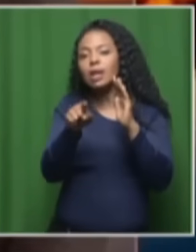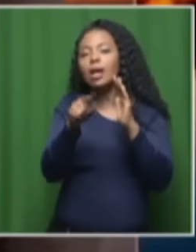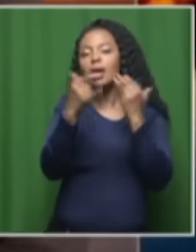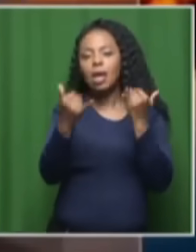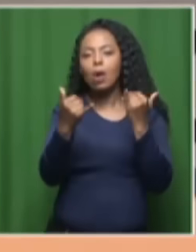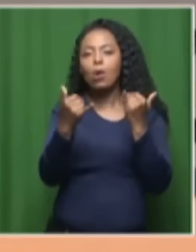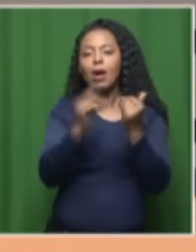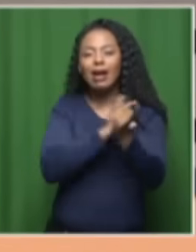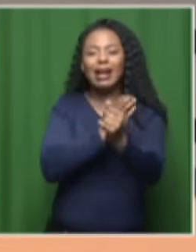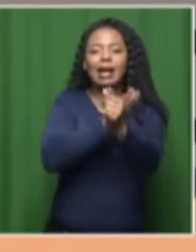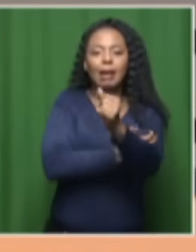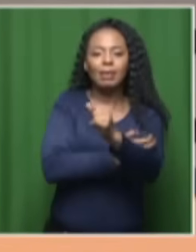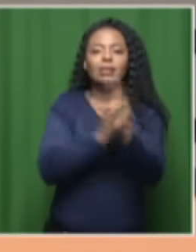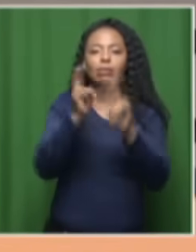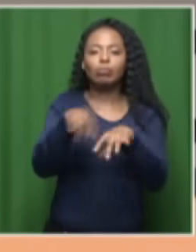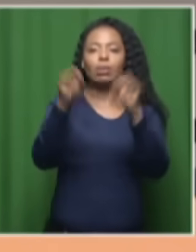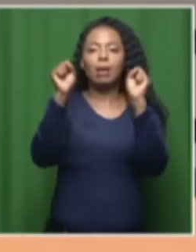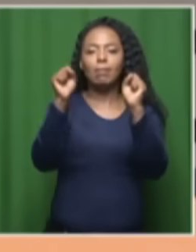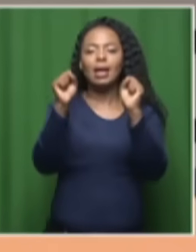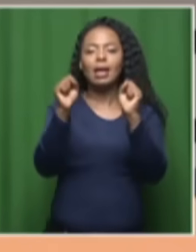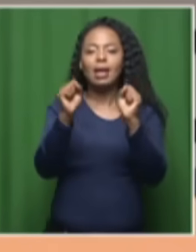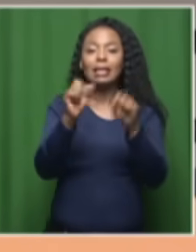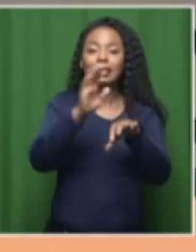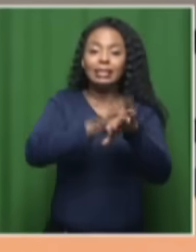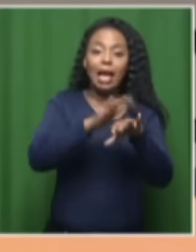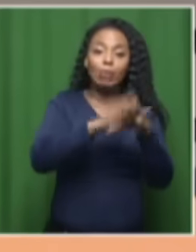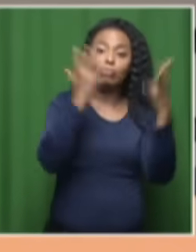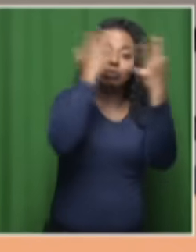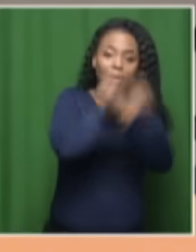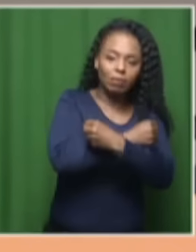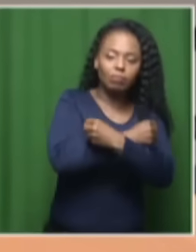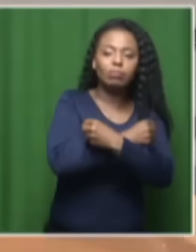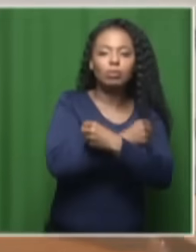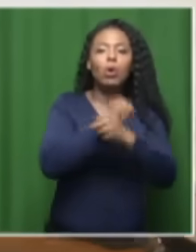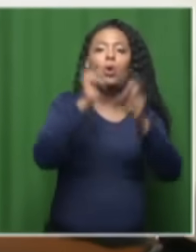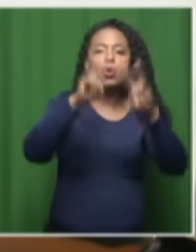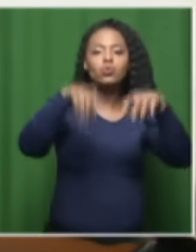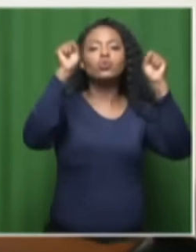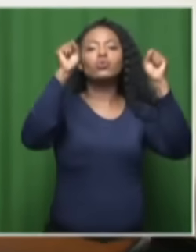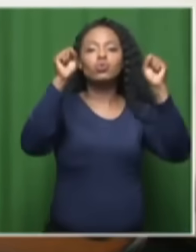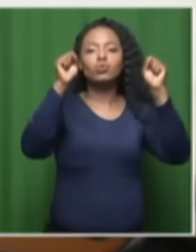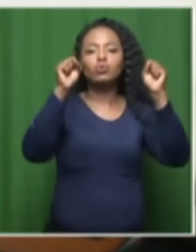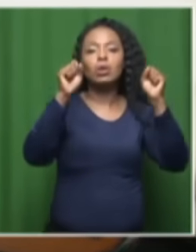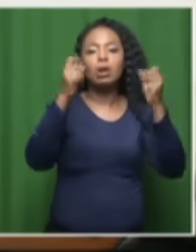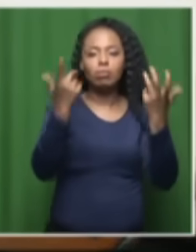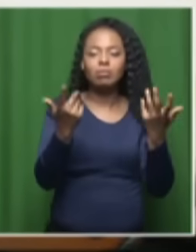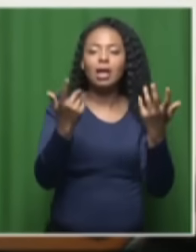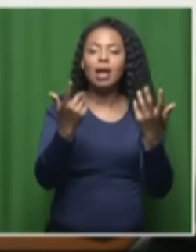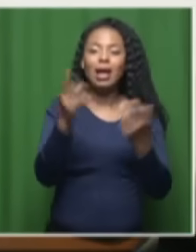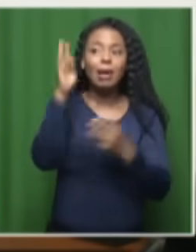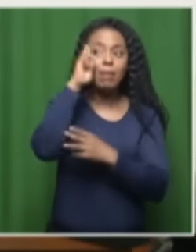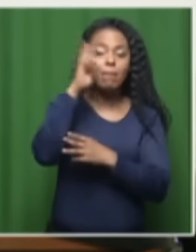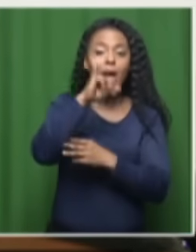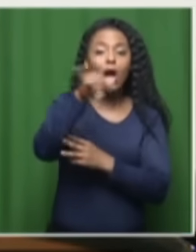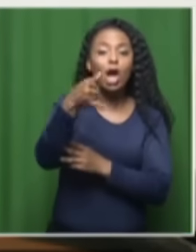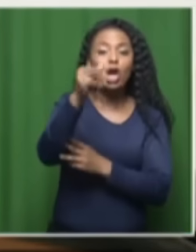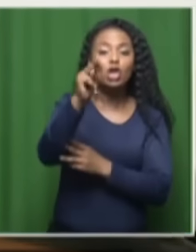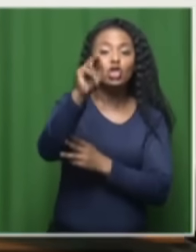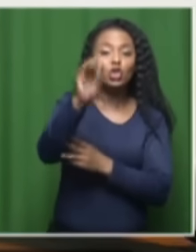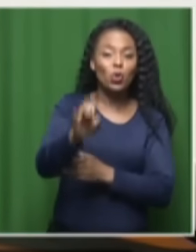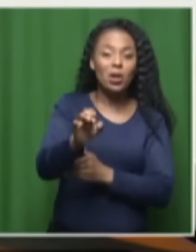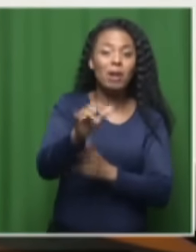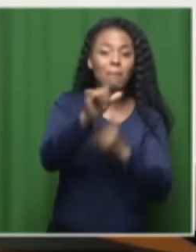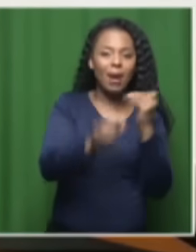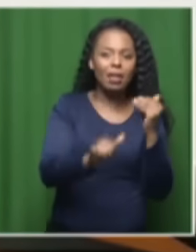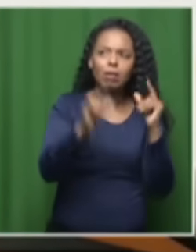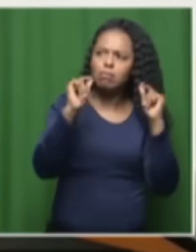shedding. We only shed in the peak in the evening and we had no load shedding at night. So you might remember in June when you got up early in the morning,